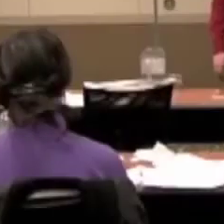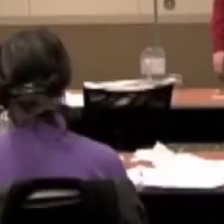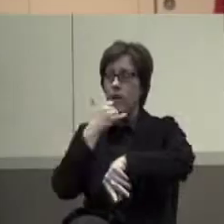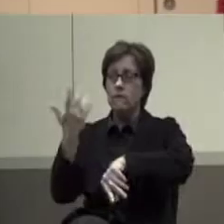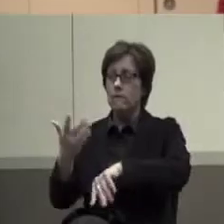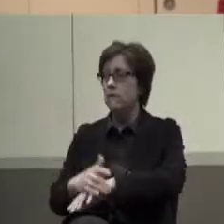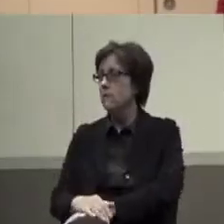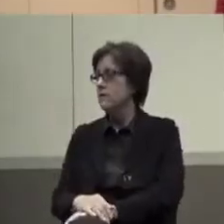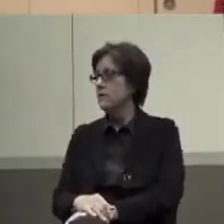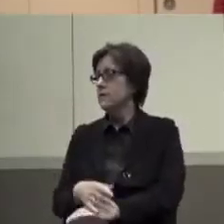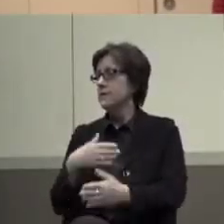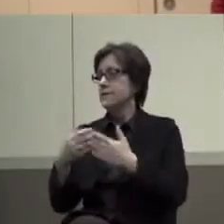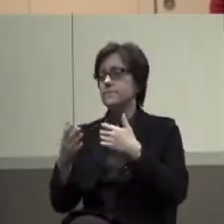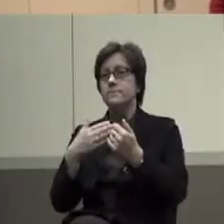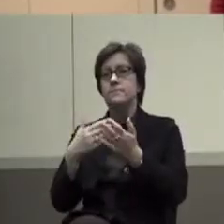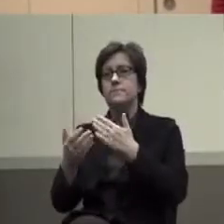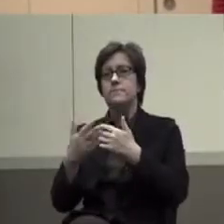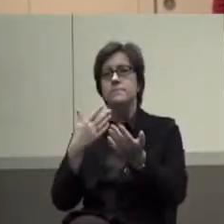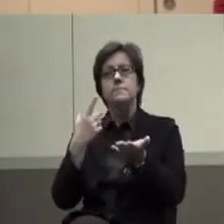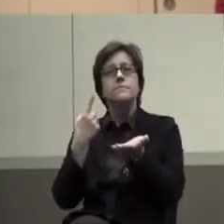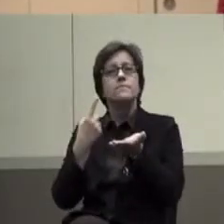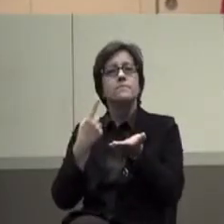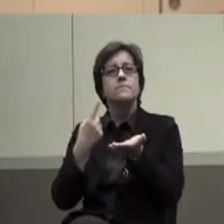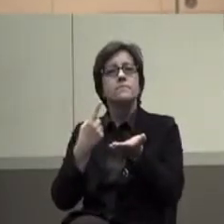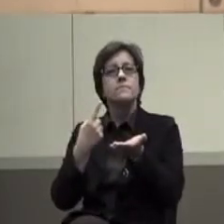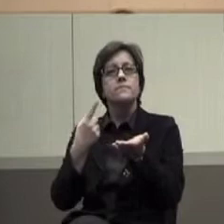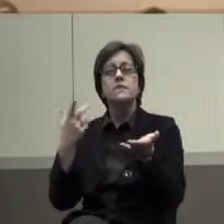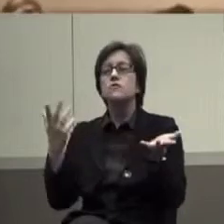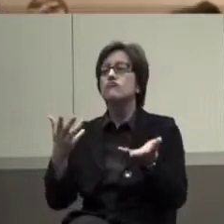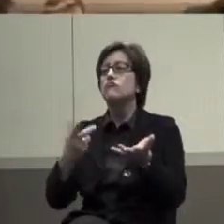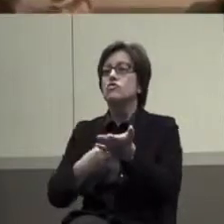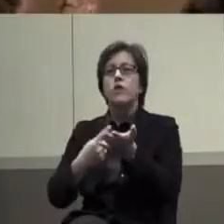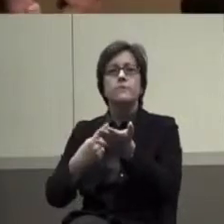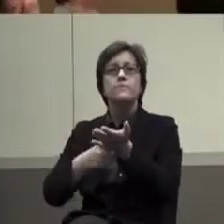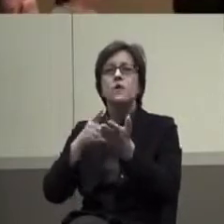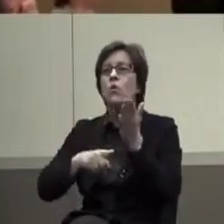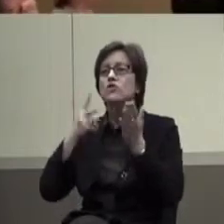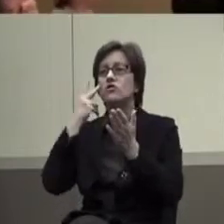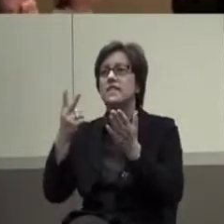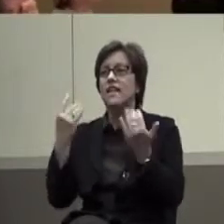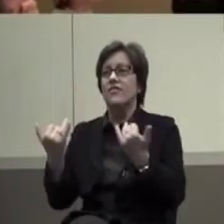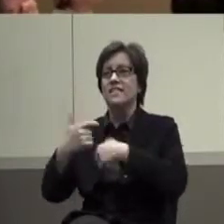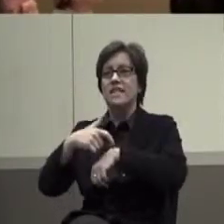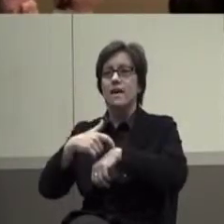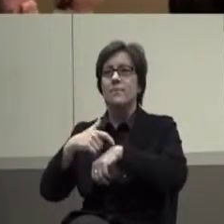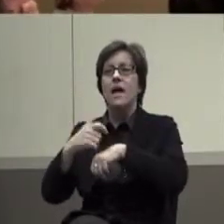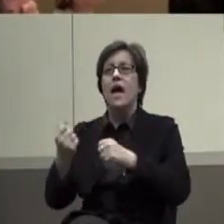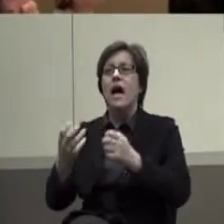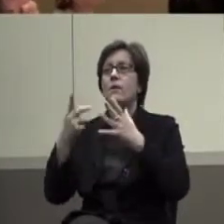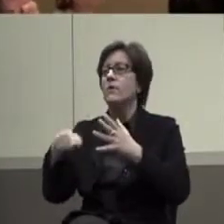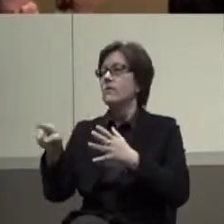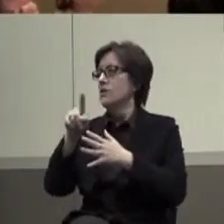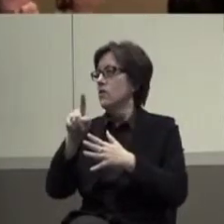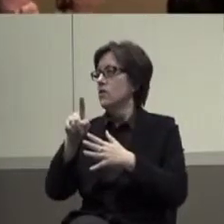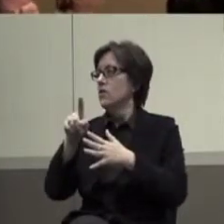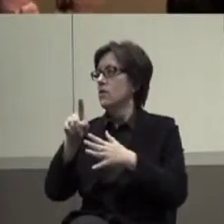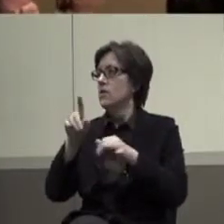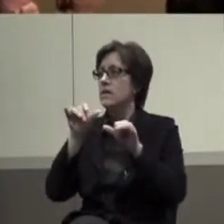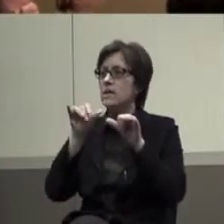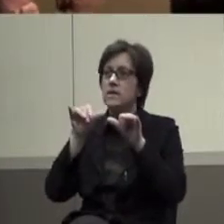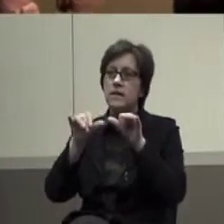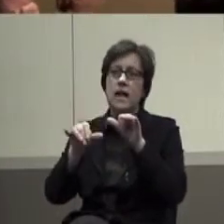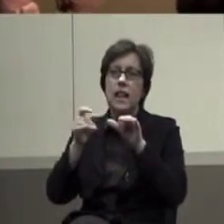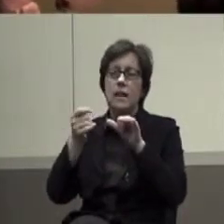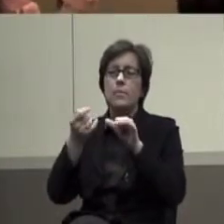All right, let's talk for a minute. What did you see this time as you went through things? How many of you stayed at least a little bit longer in phase 1 and